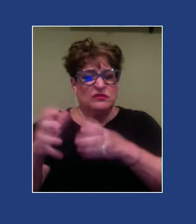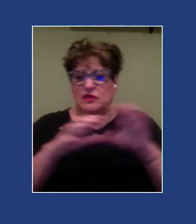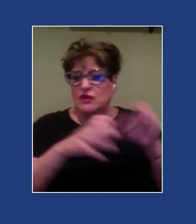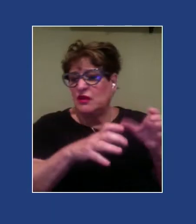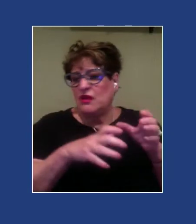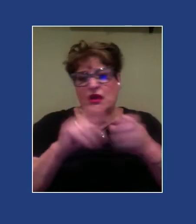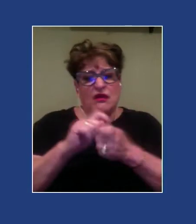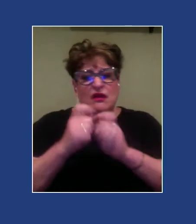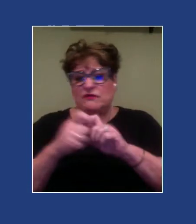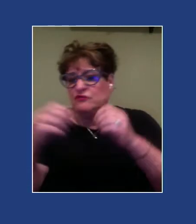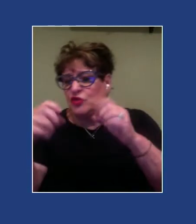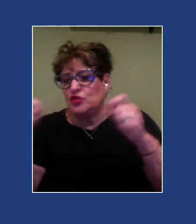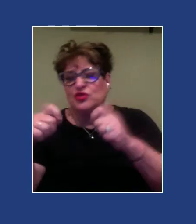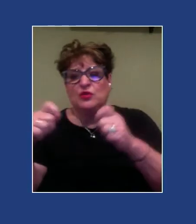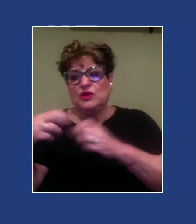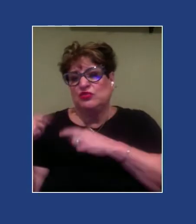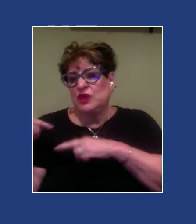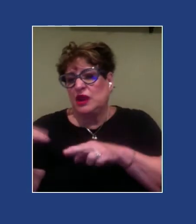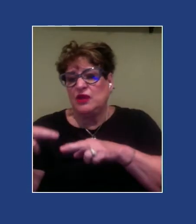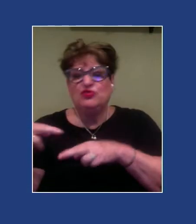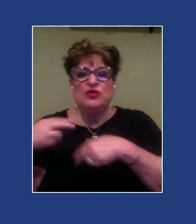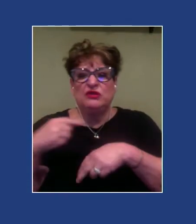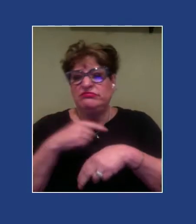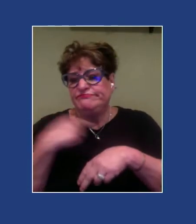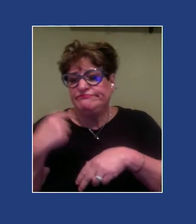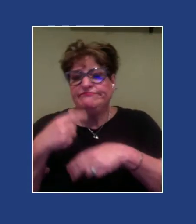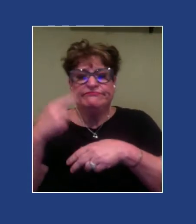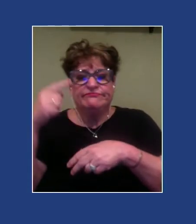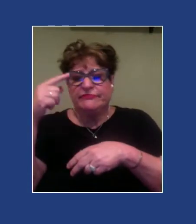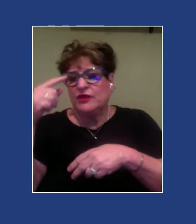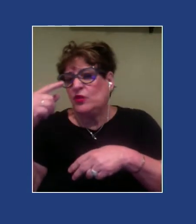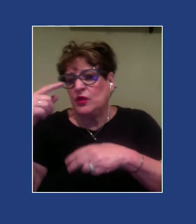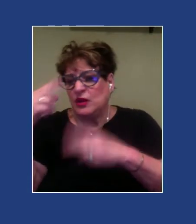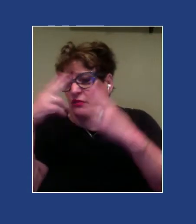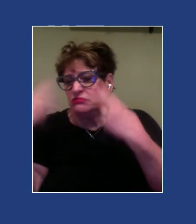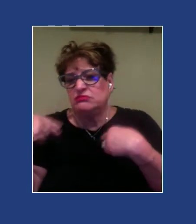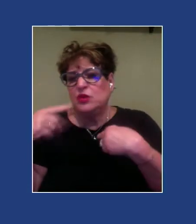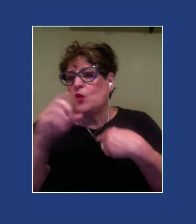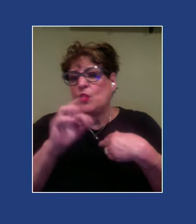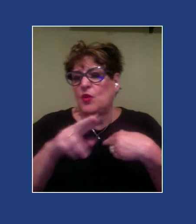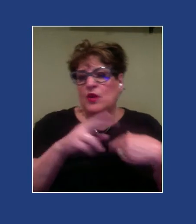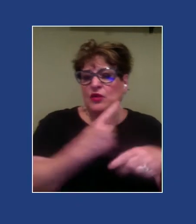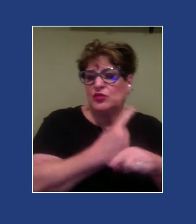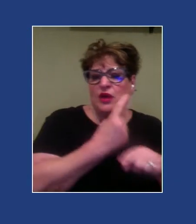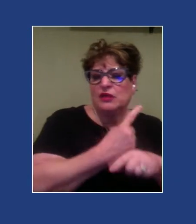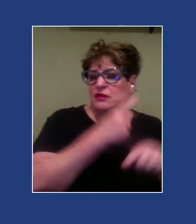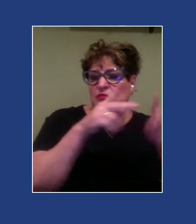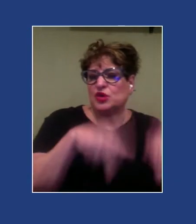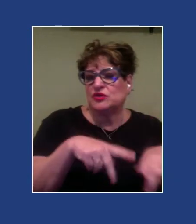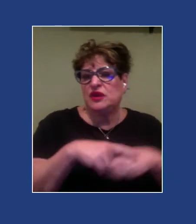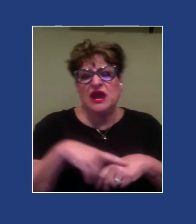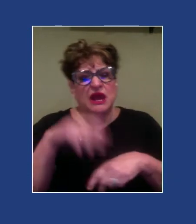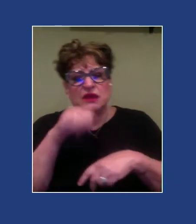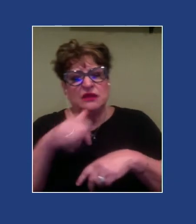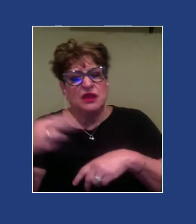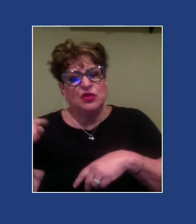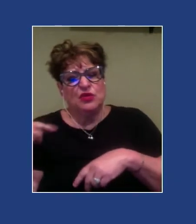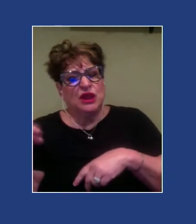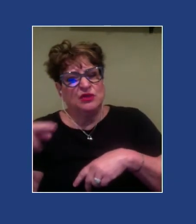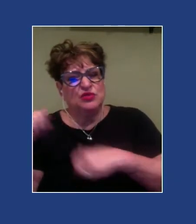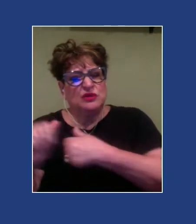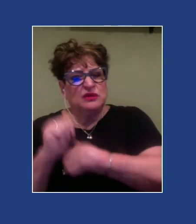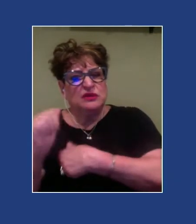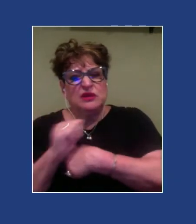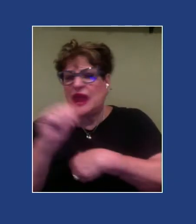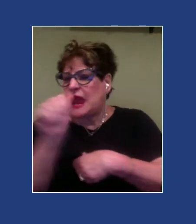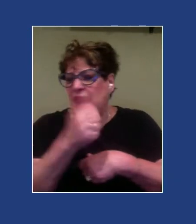by a religious advisor versus a secular type professional. Any effort to, so it's not the religious component that's dangerous, it's any effort